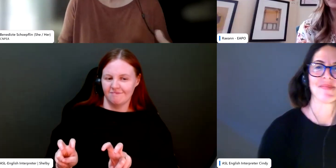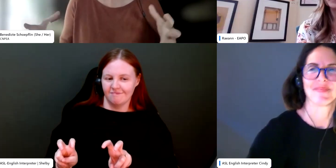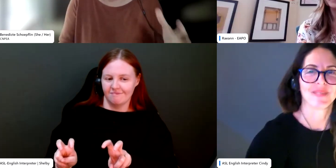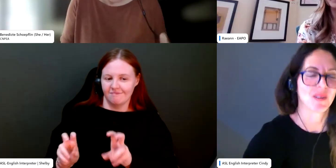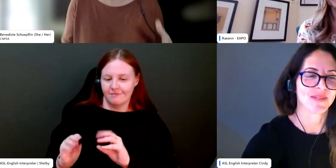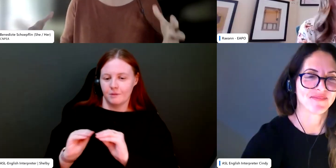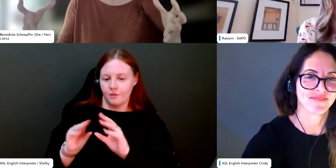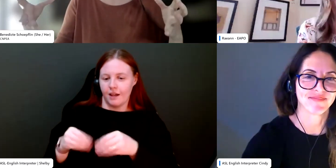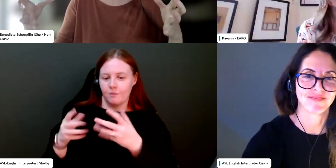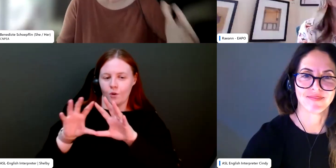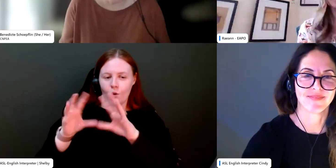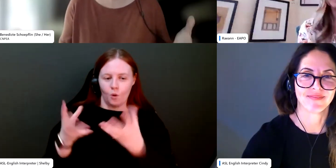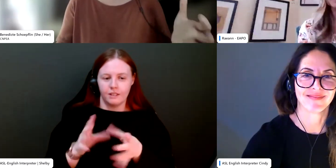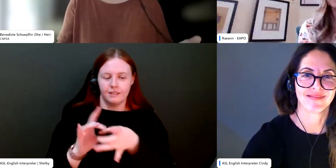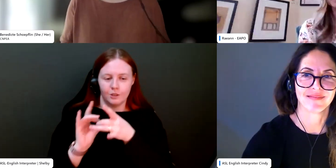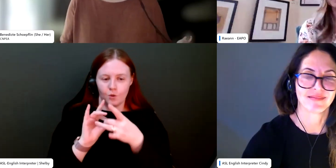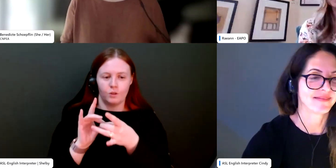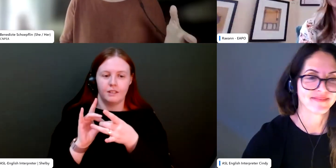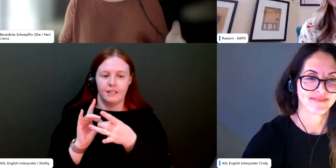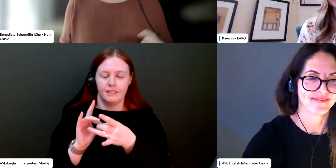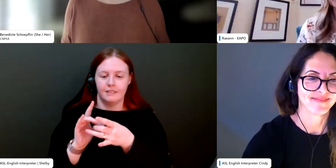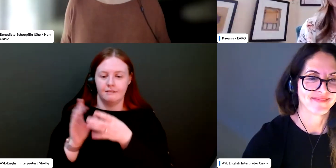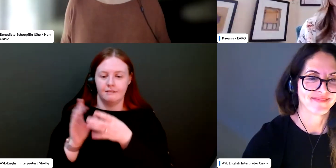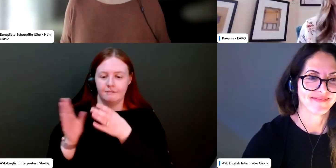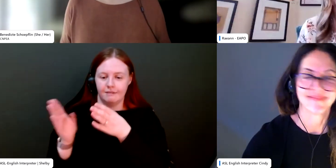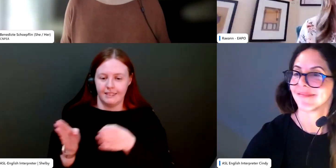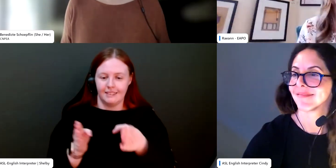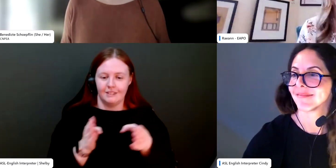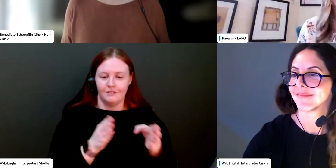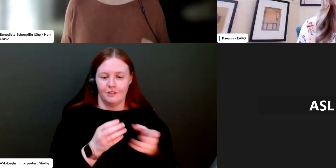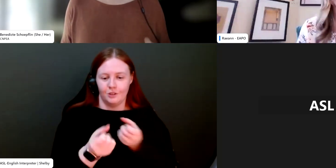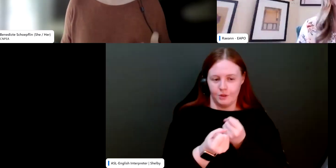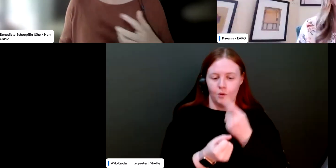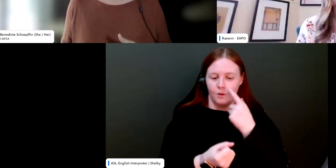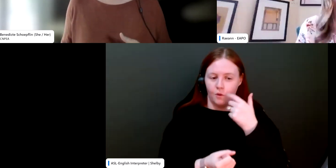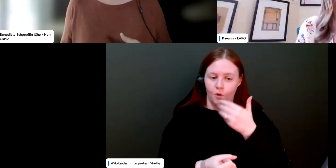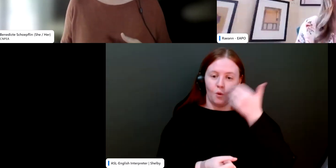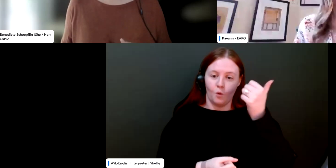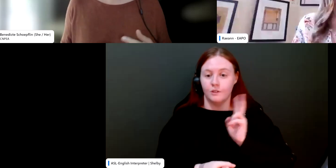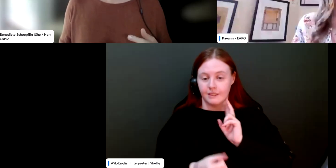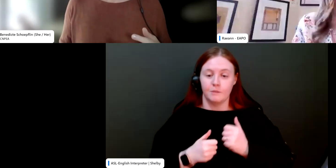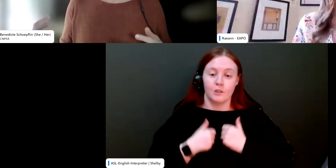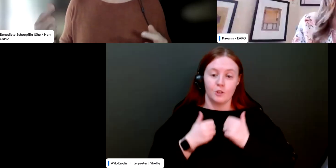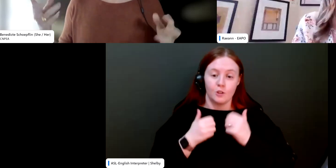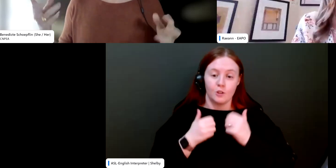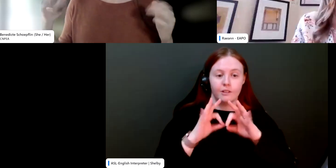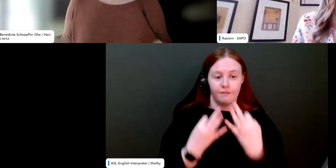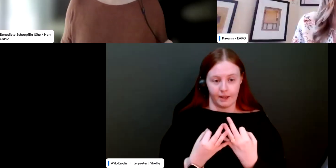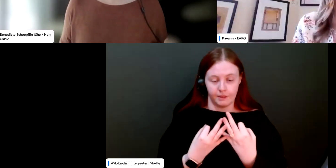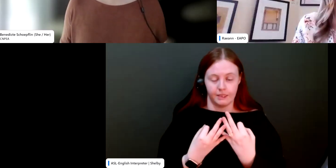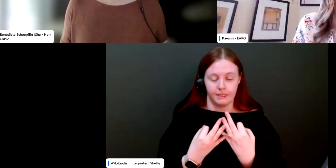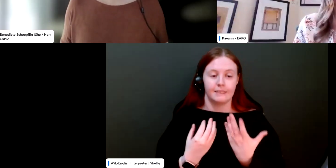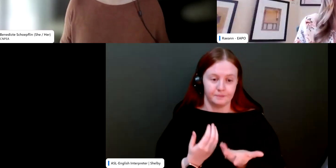more holistic, coordinated, individualized supports for older victims, survivors, and their families. So we're